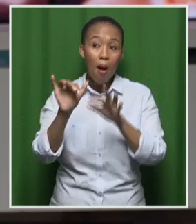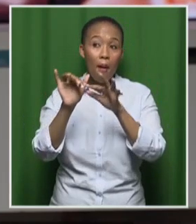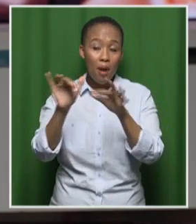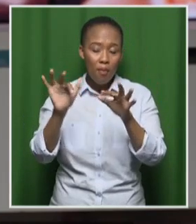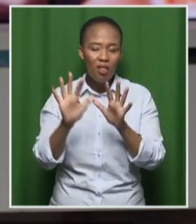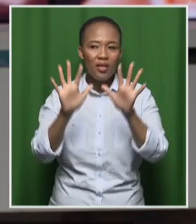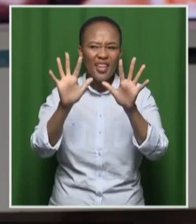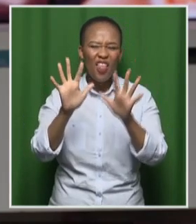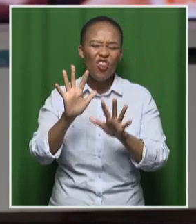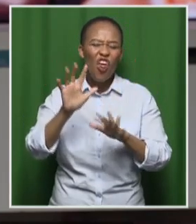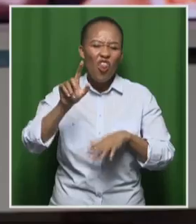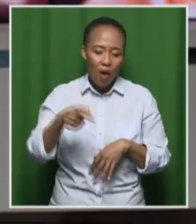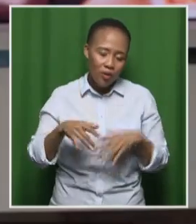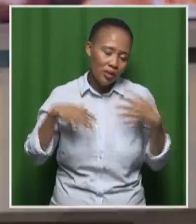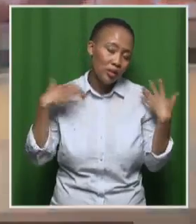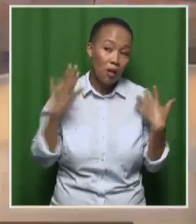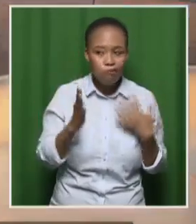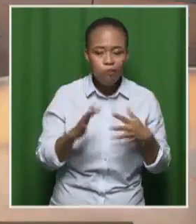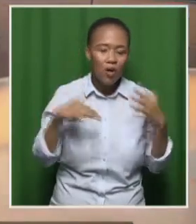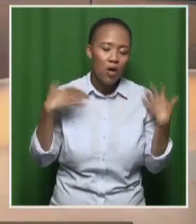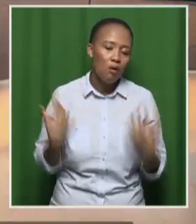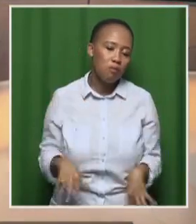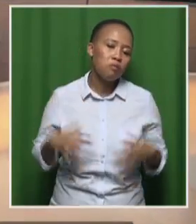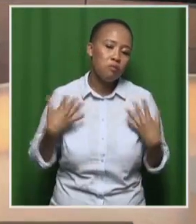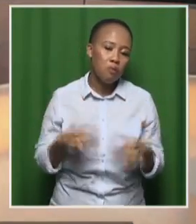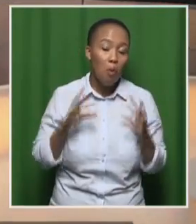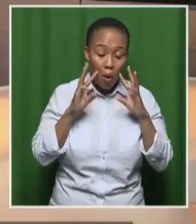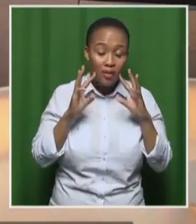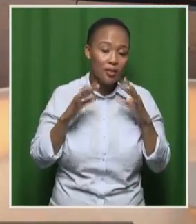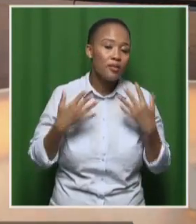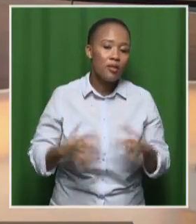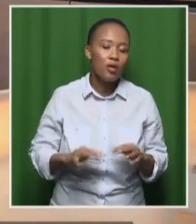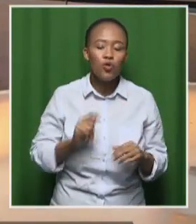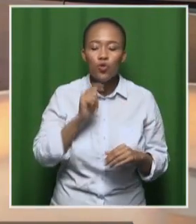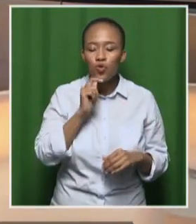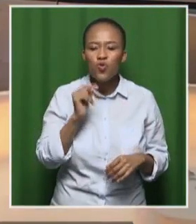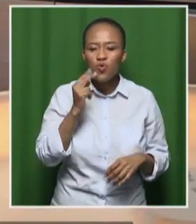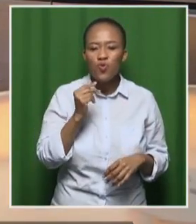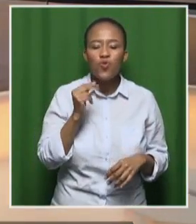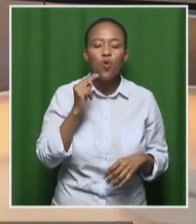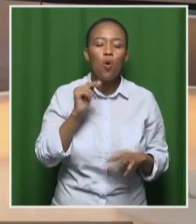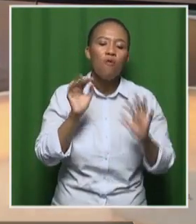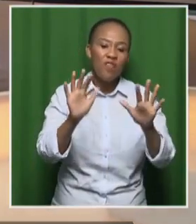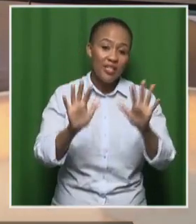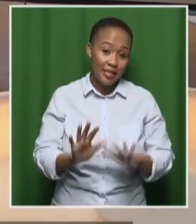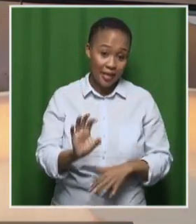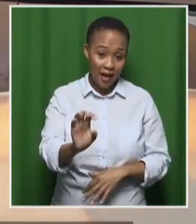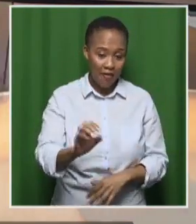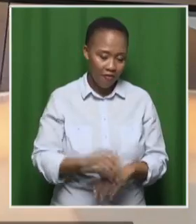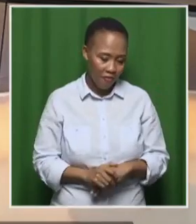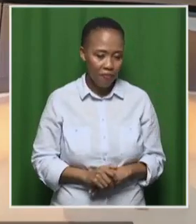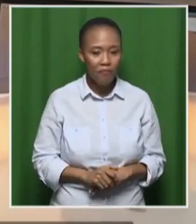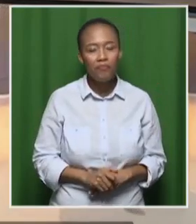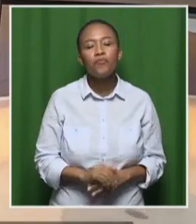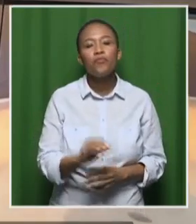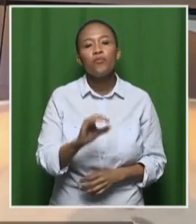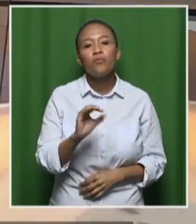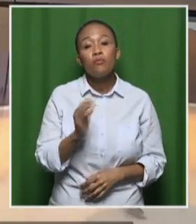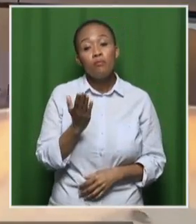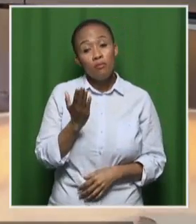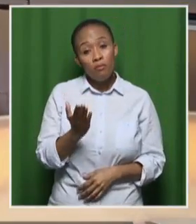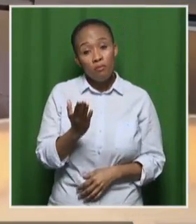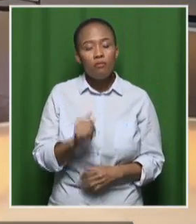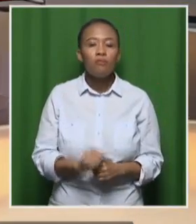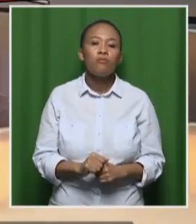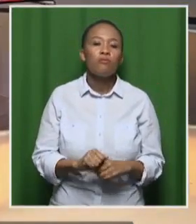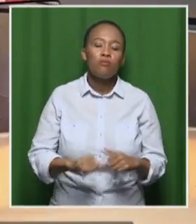fantastic. Colin, I don't know what else to say to you, but we take our hats off to you because you have brought to life so